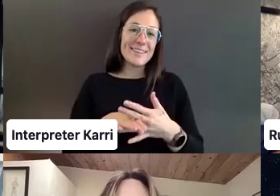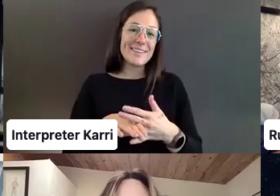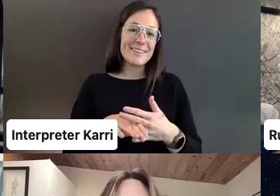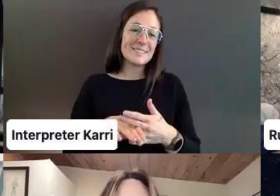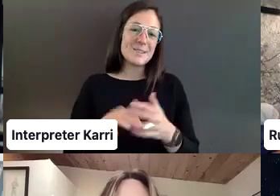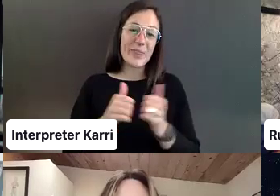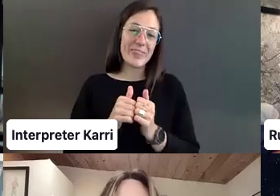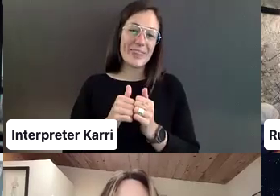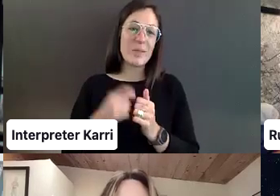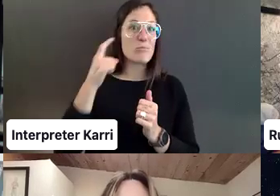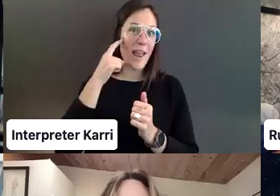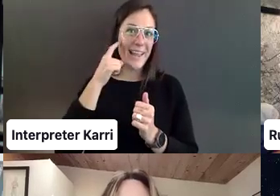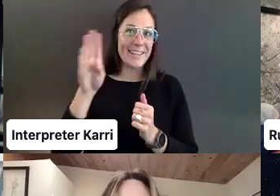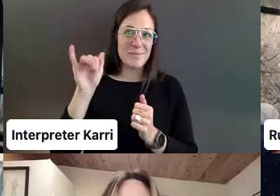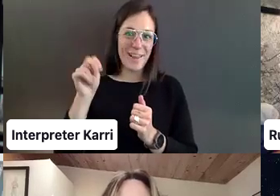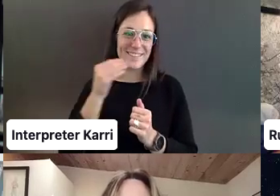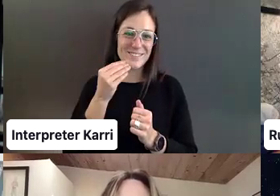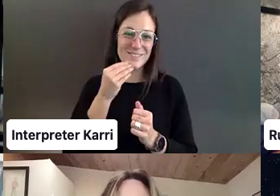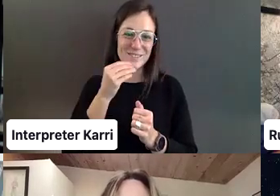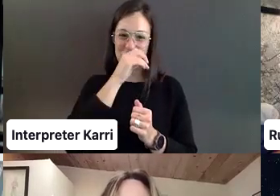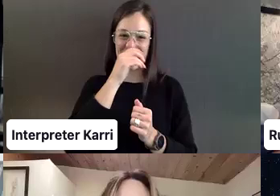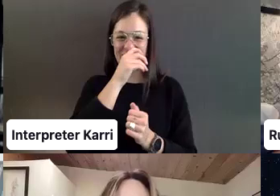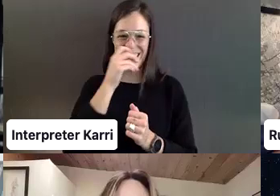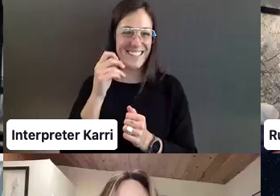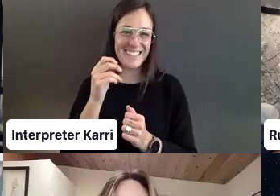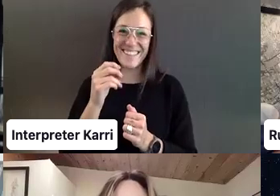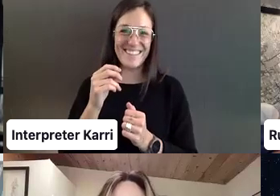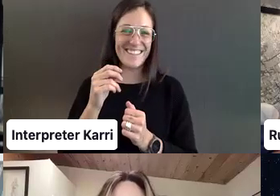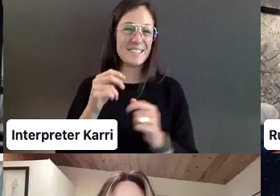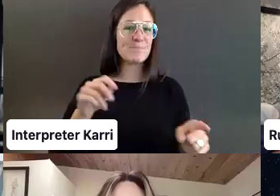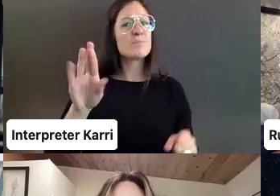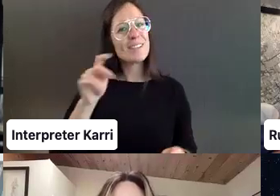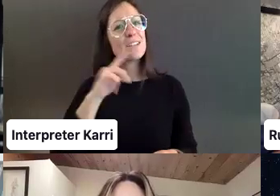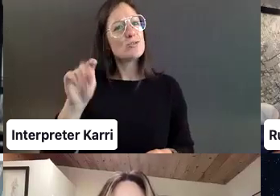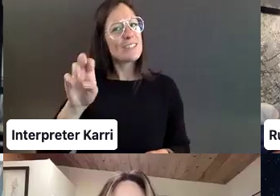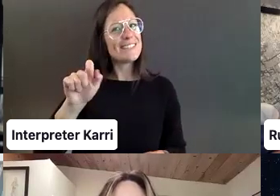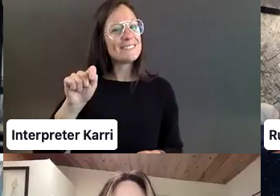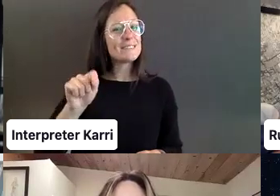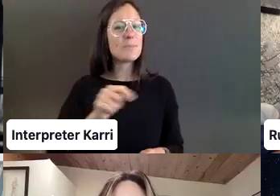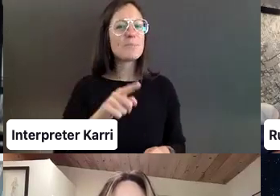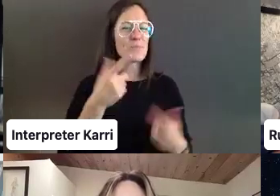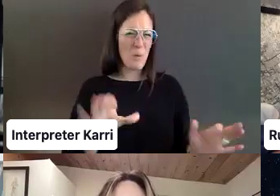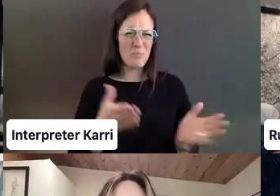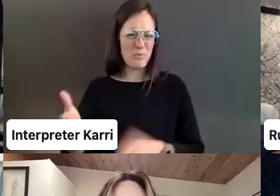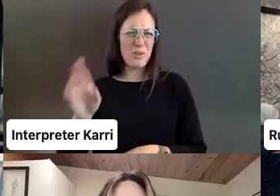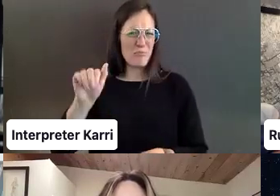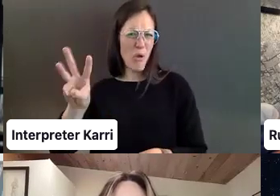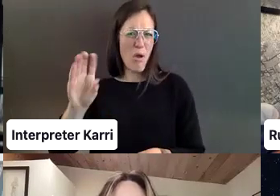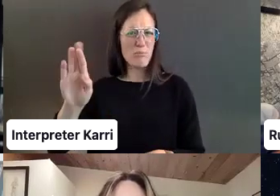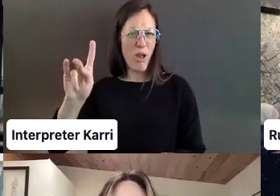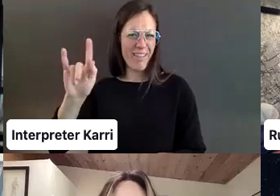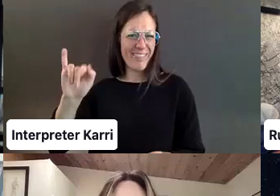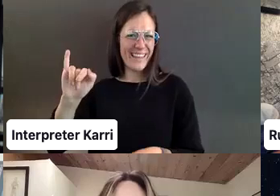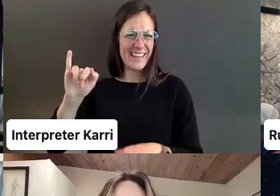some brain food of mac and cheese. It's like a treat. You don't want to bring him raw broccoli when he's